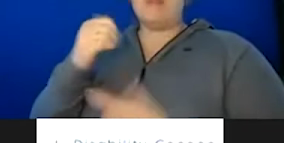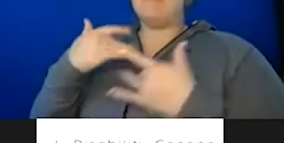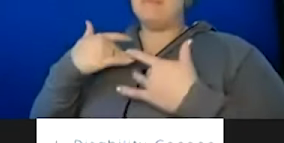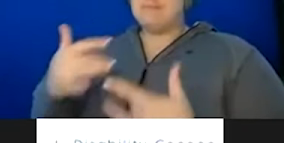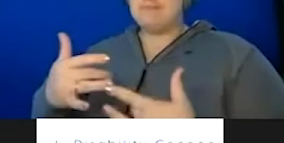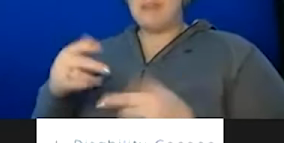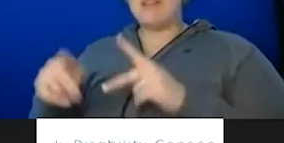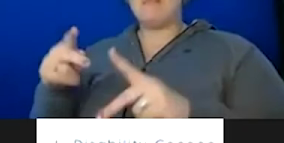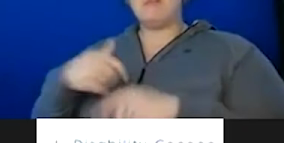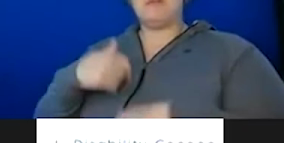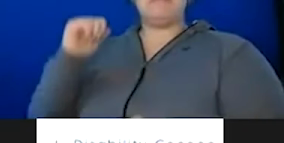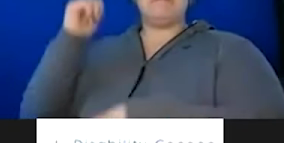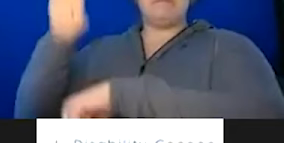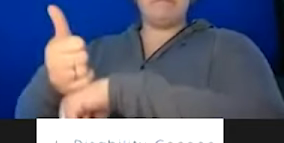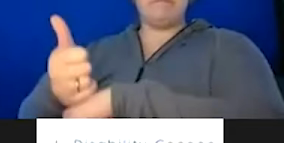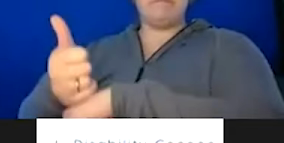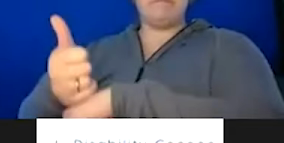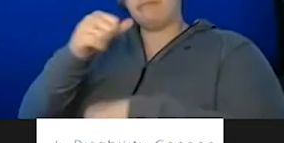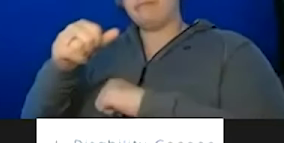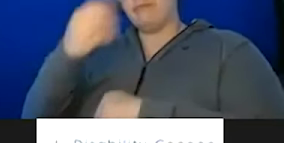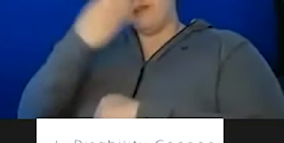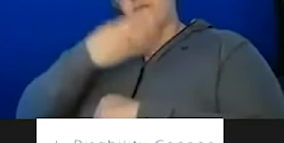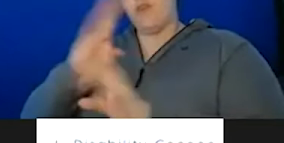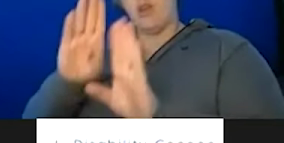a person's front door.